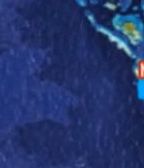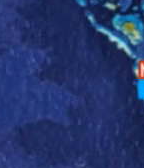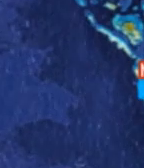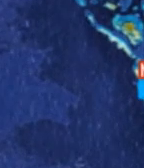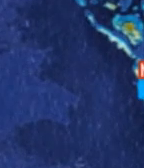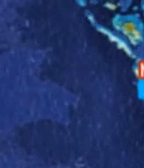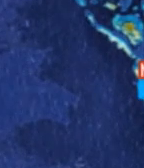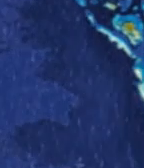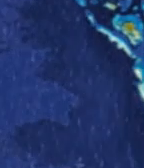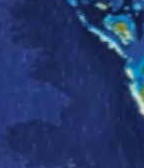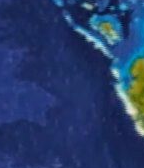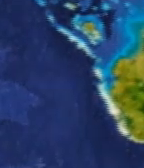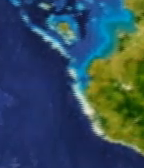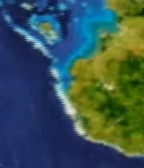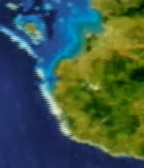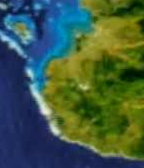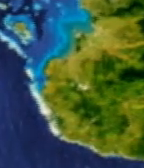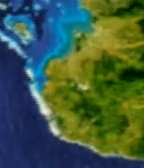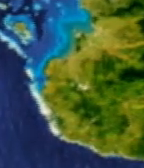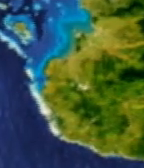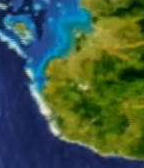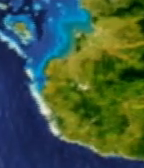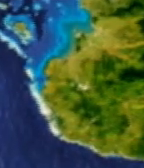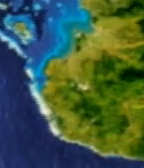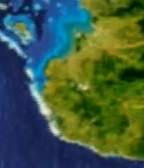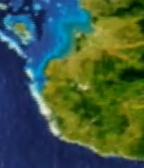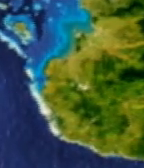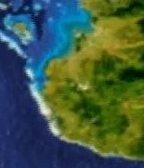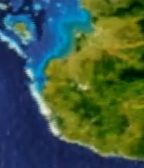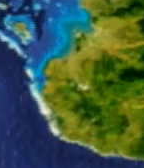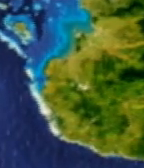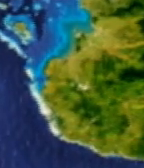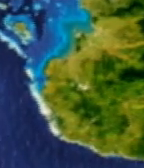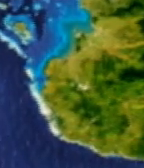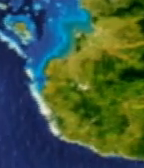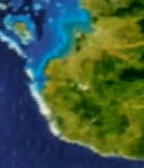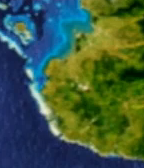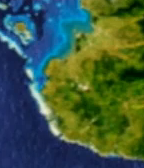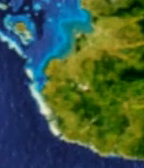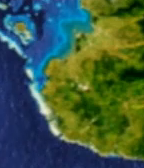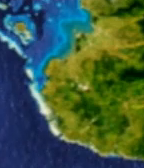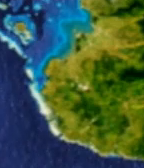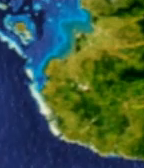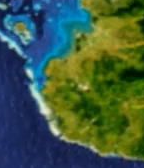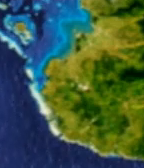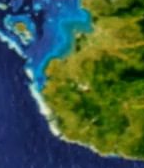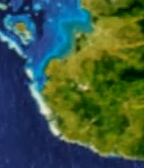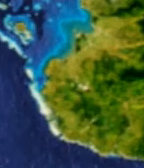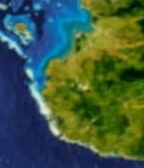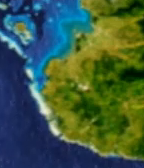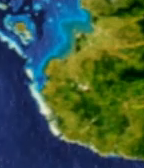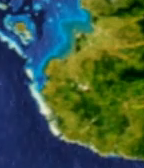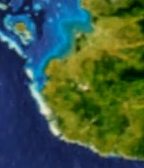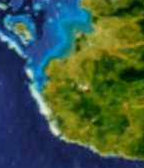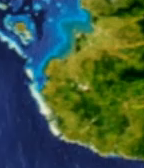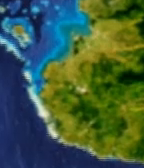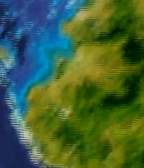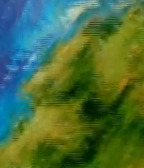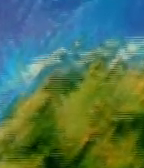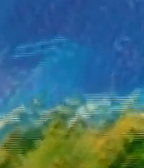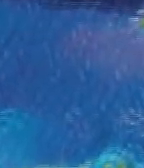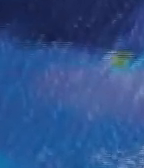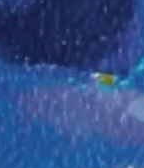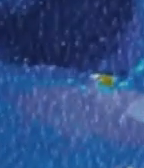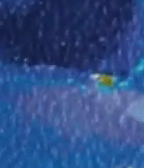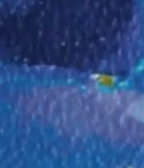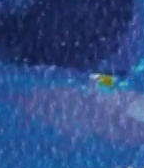the day. Eastwards from Pacific Harbour to Suva, there were occasional heavy downfalls and some isolated thunderstorms, and